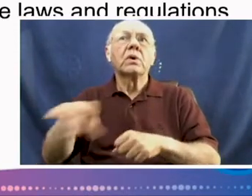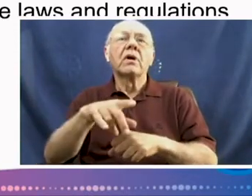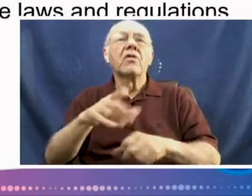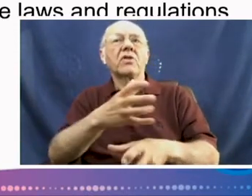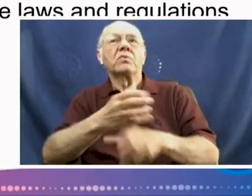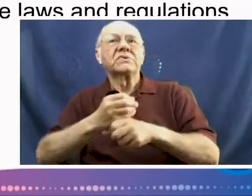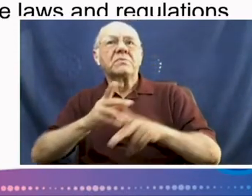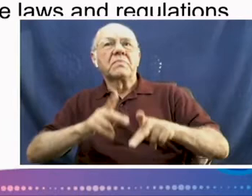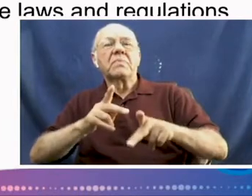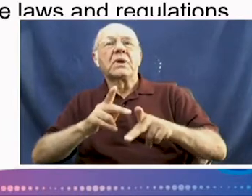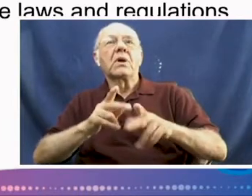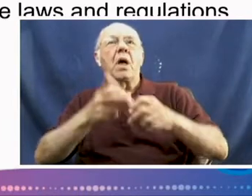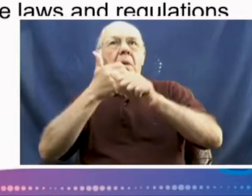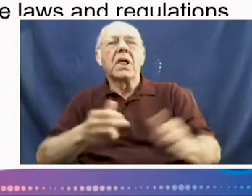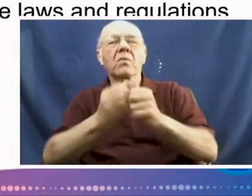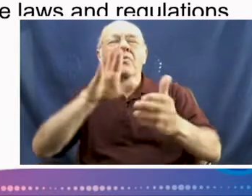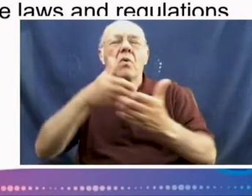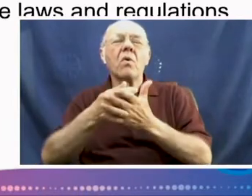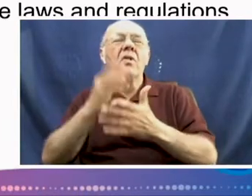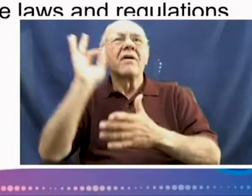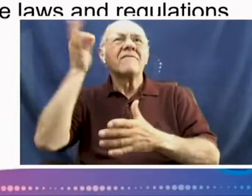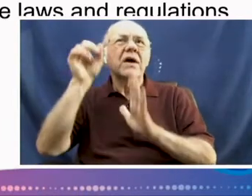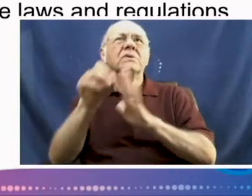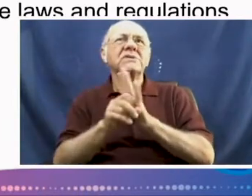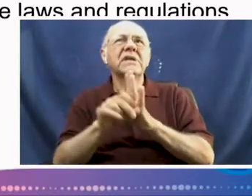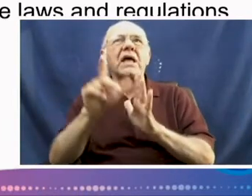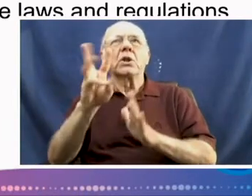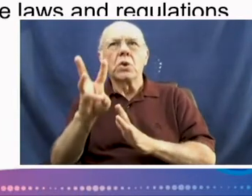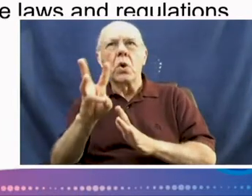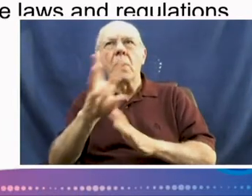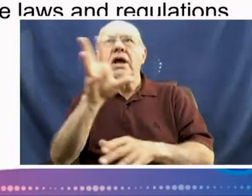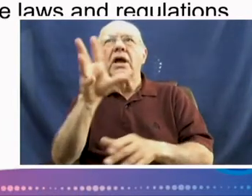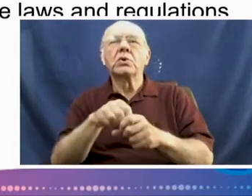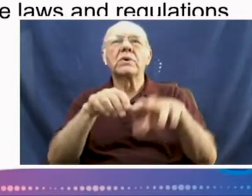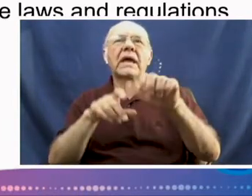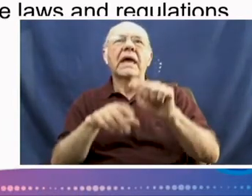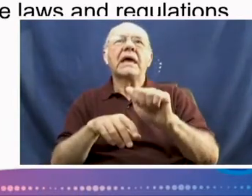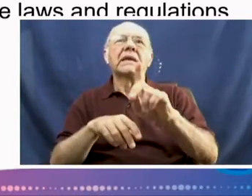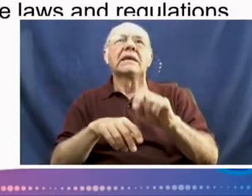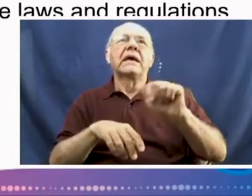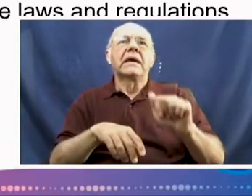all federal and state laws and regulations, including the Americans with Disabilities Act.